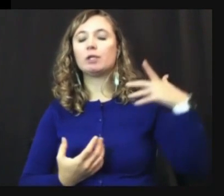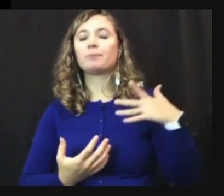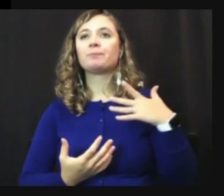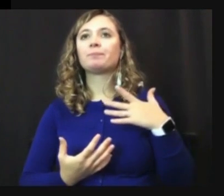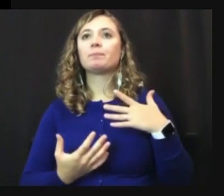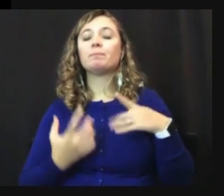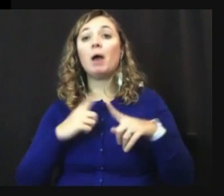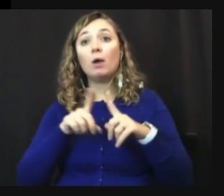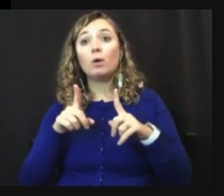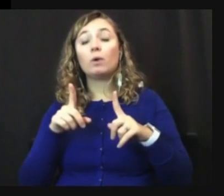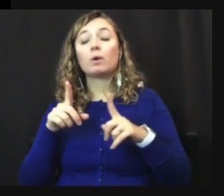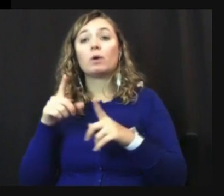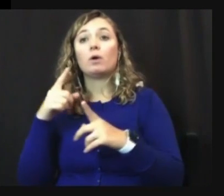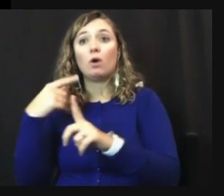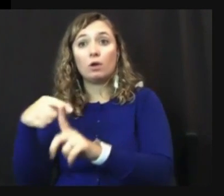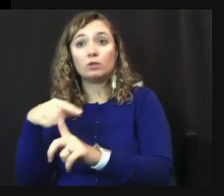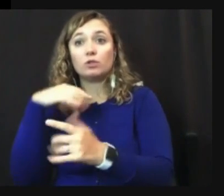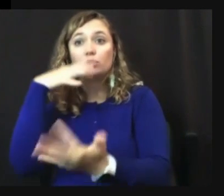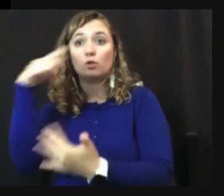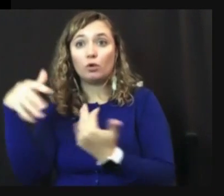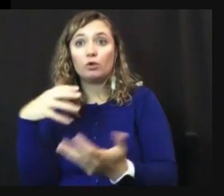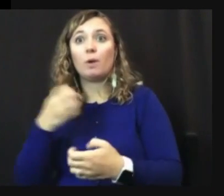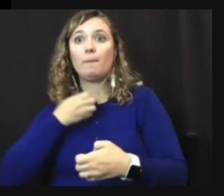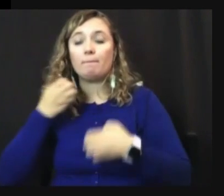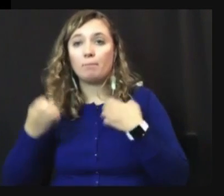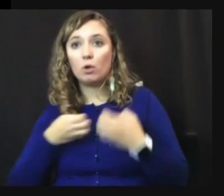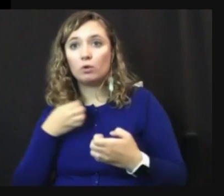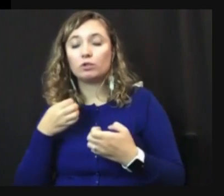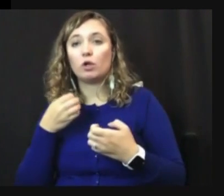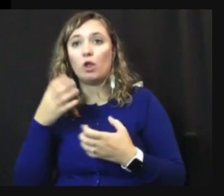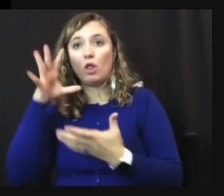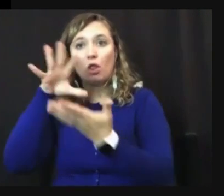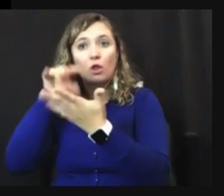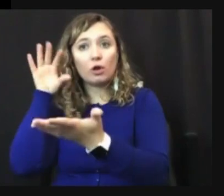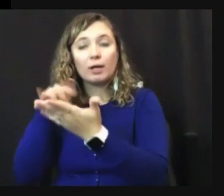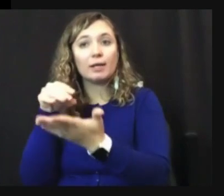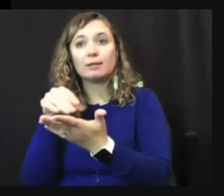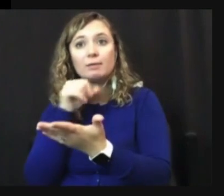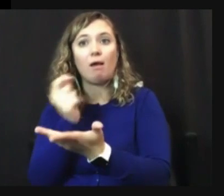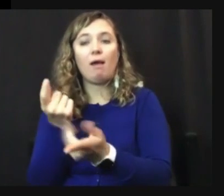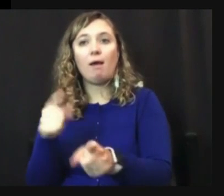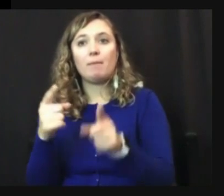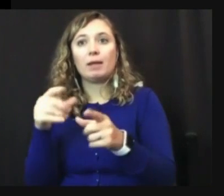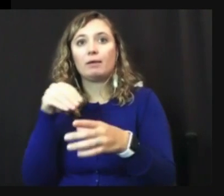emotional learning into a child's home or school